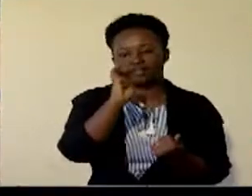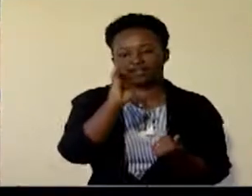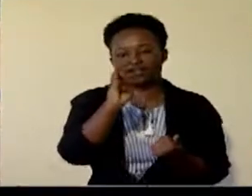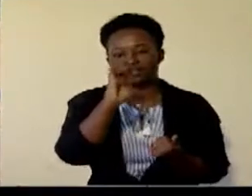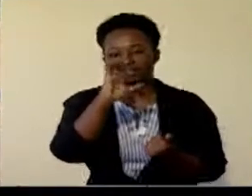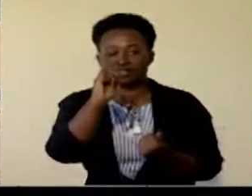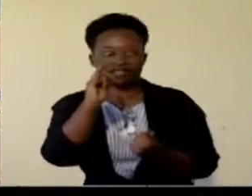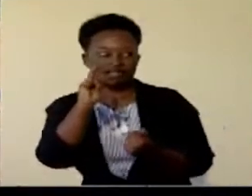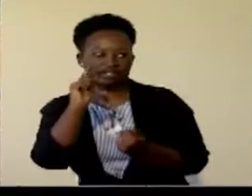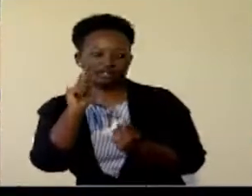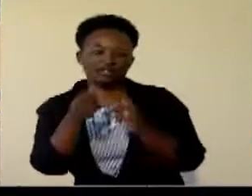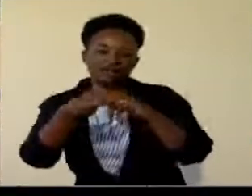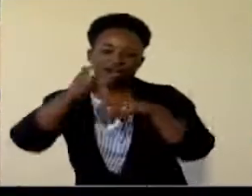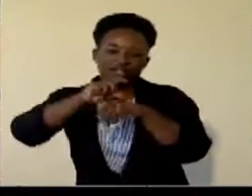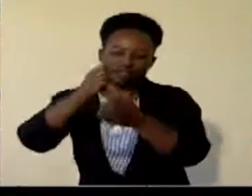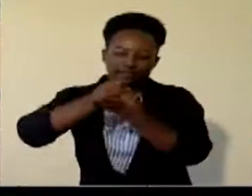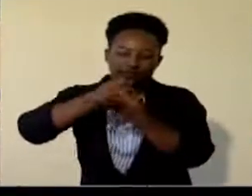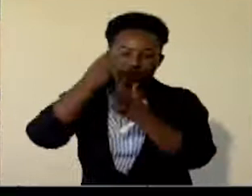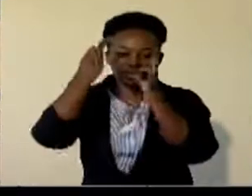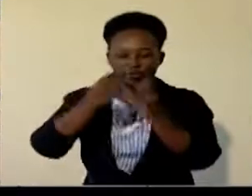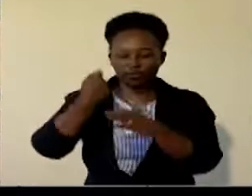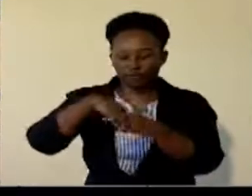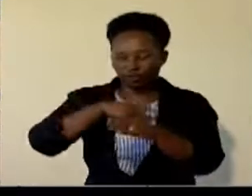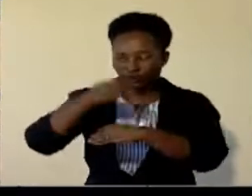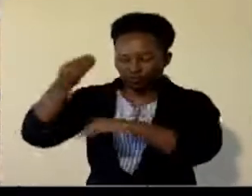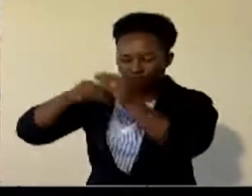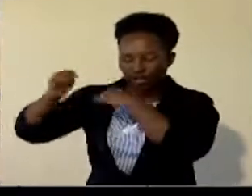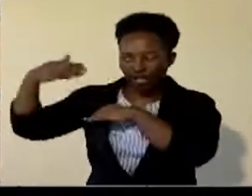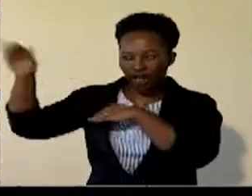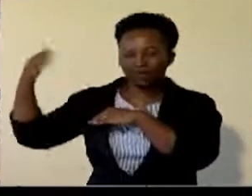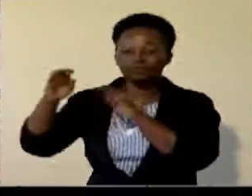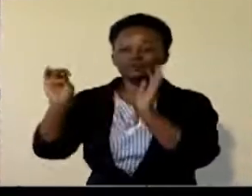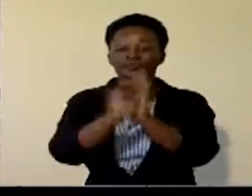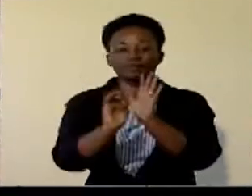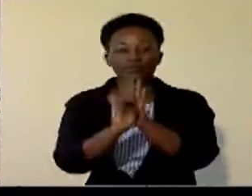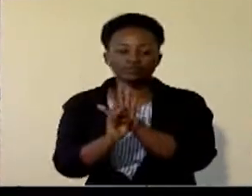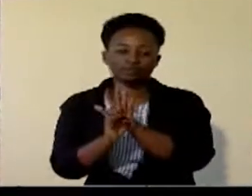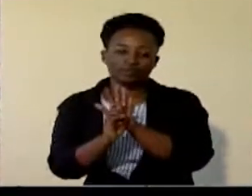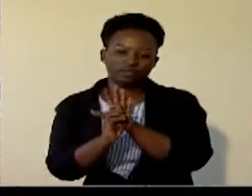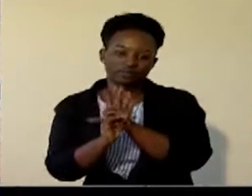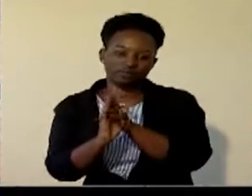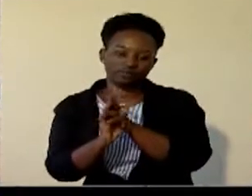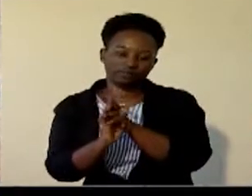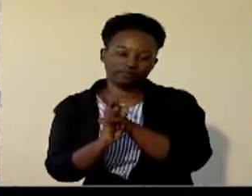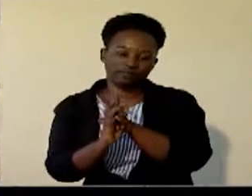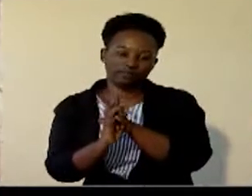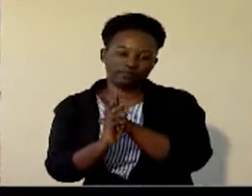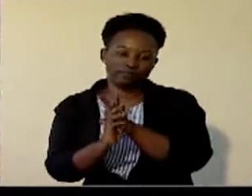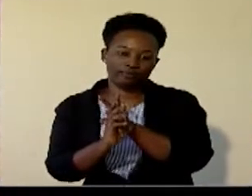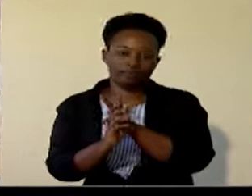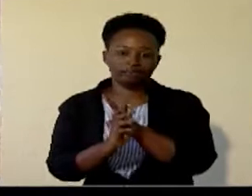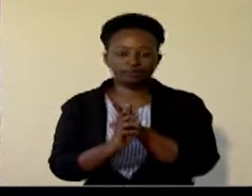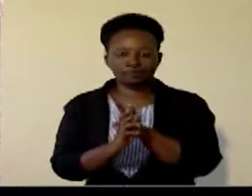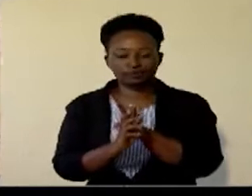we are selling to other countries. Now, an example. Instead